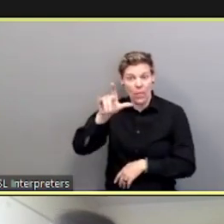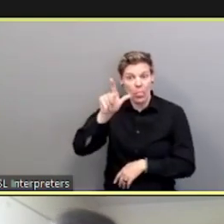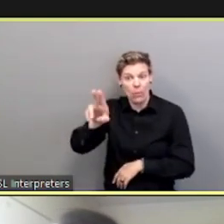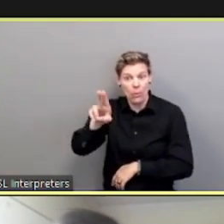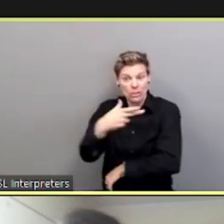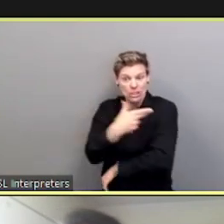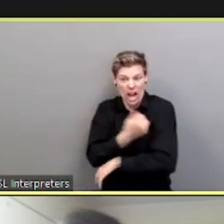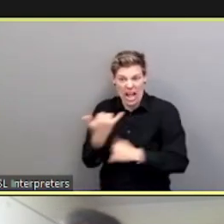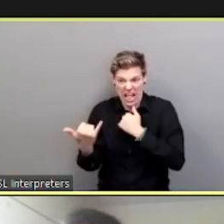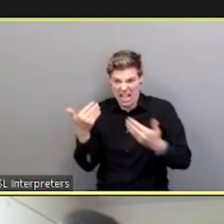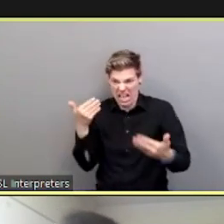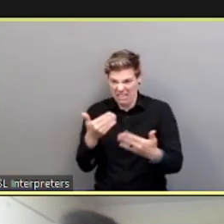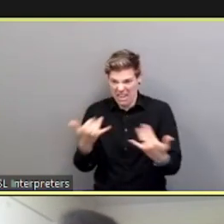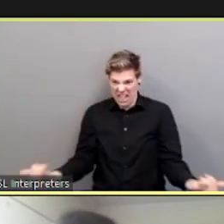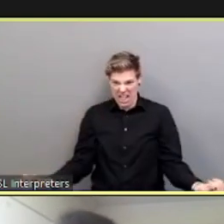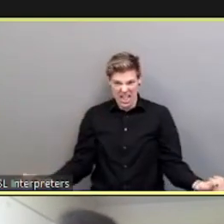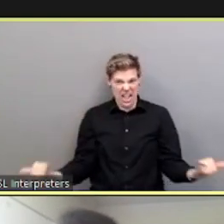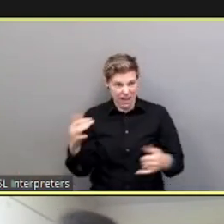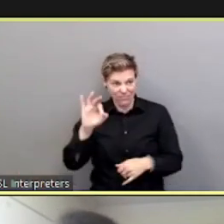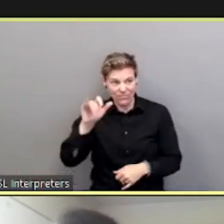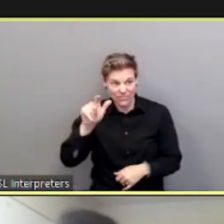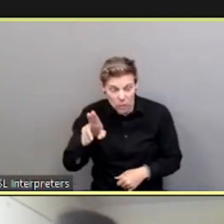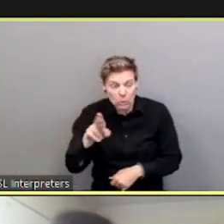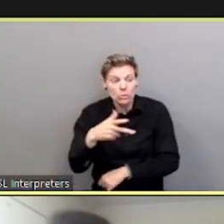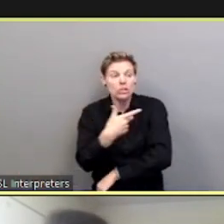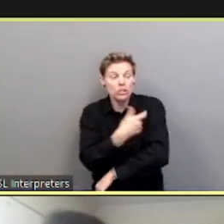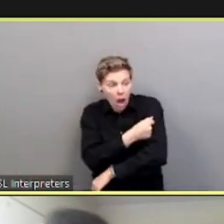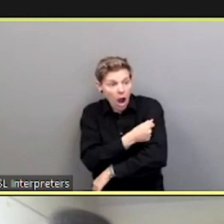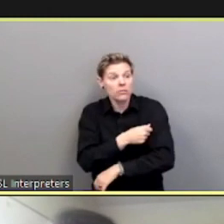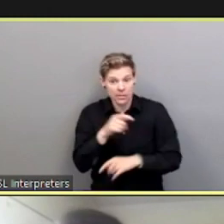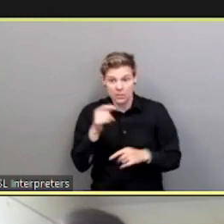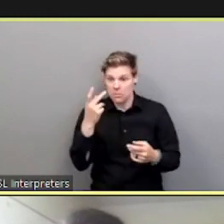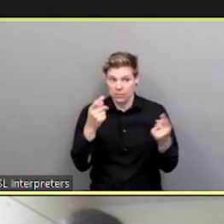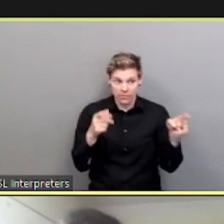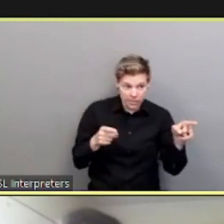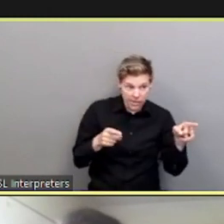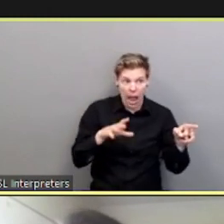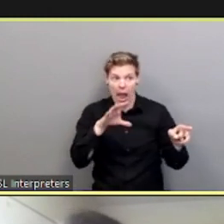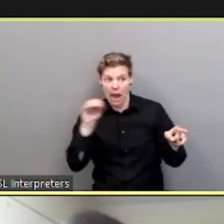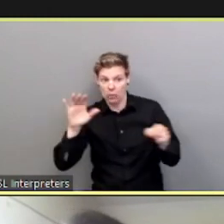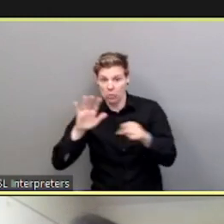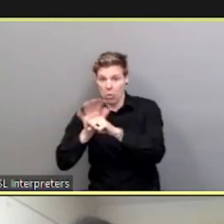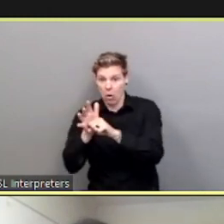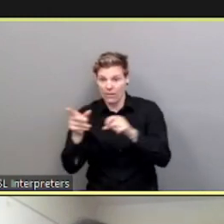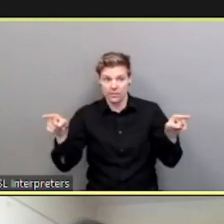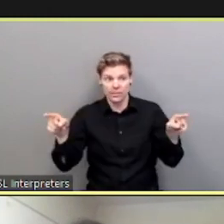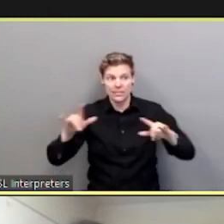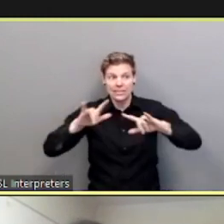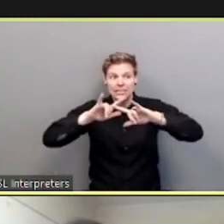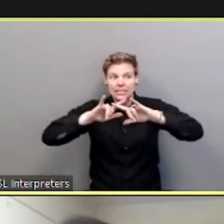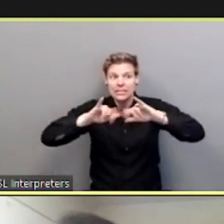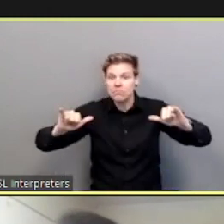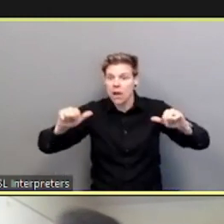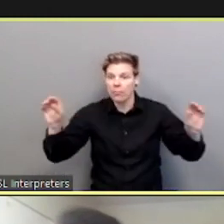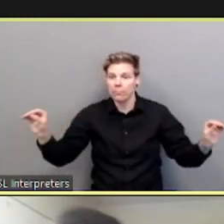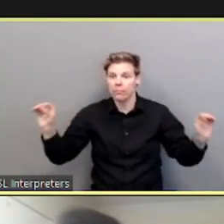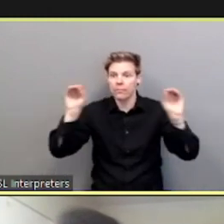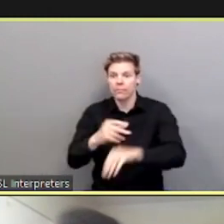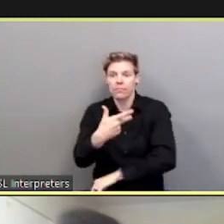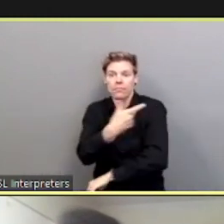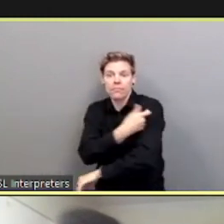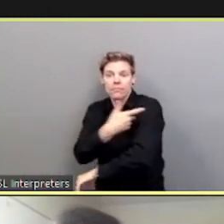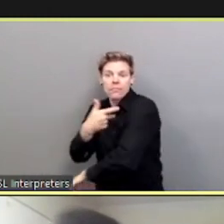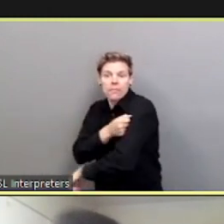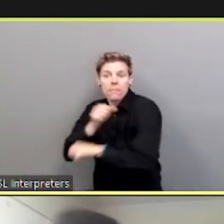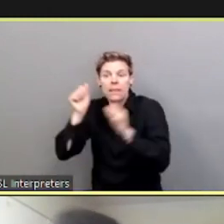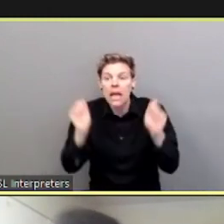COVID, because you can actually get the flu and the COVID at the same time. You can also actually give it in